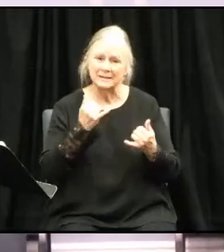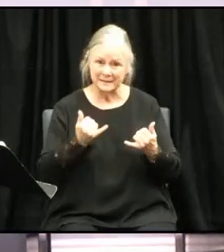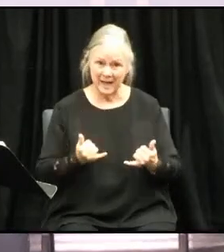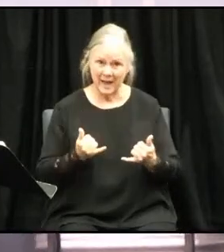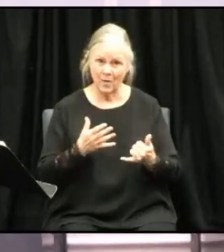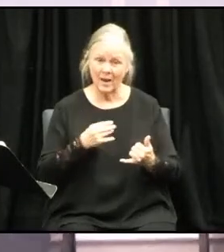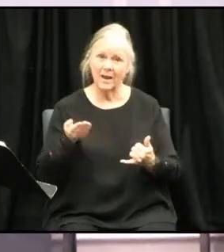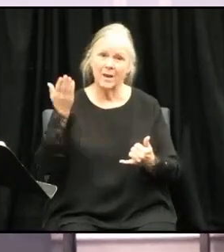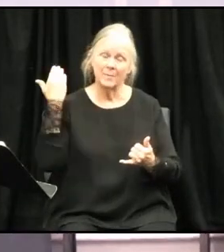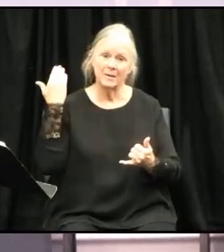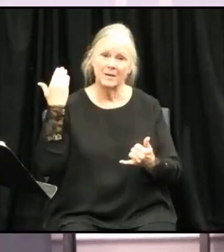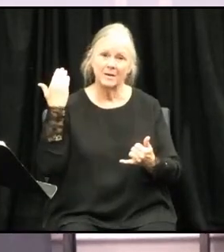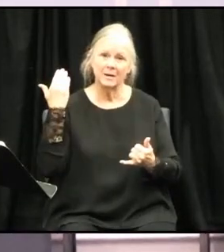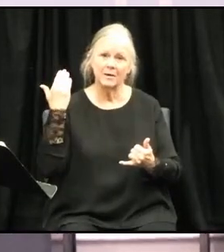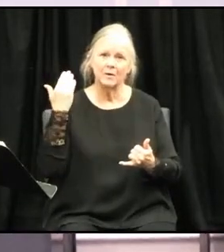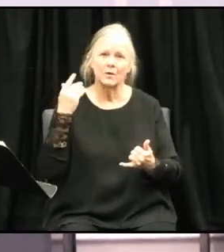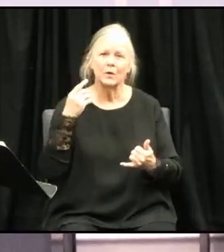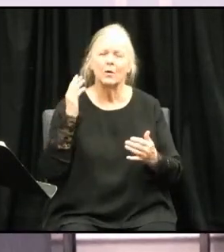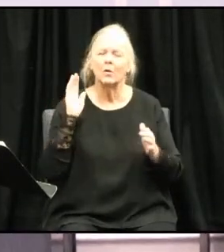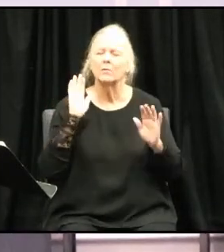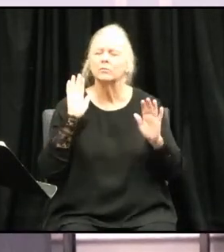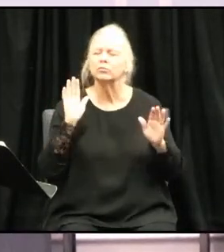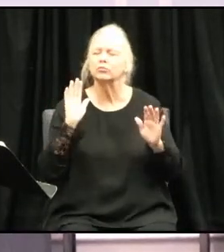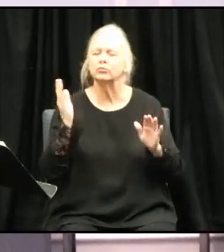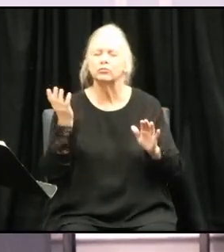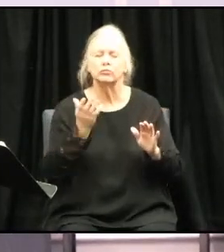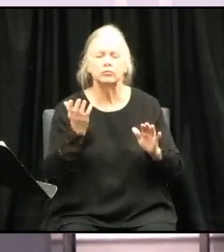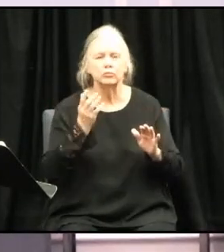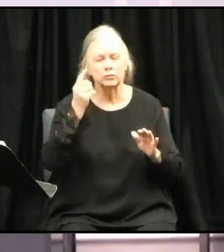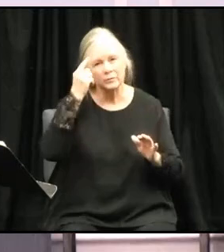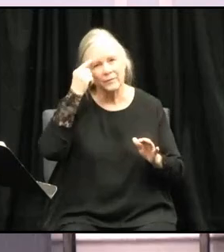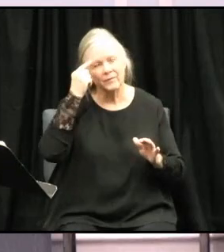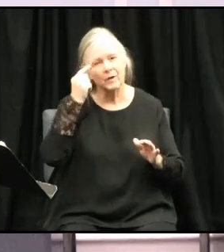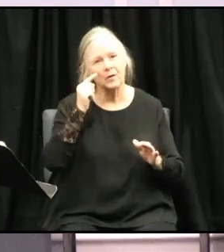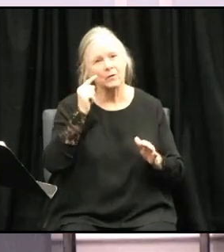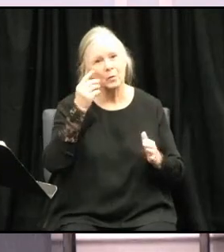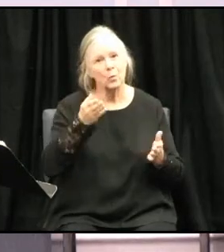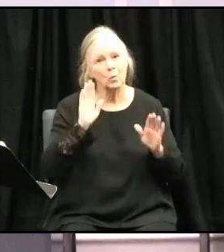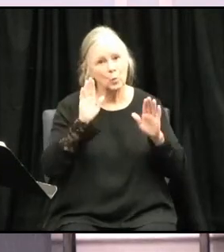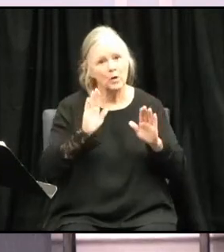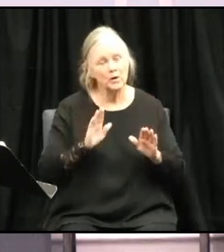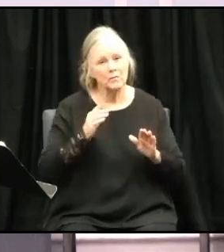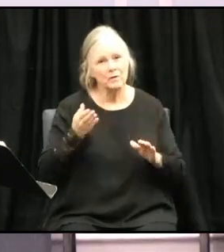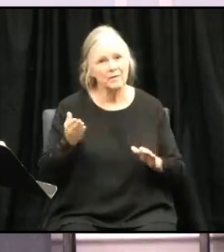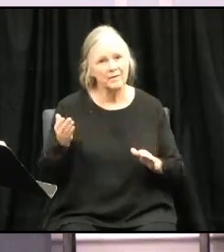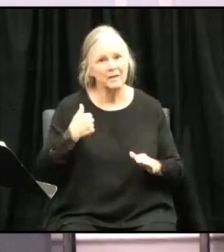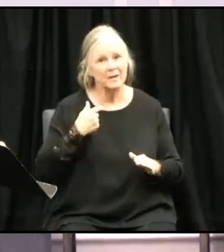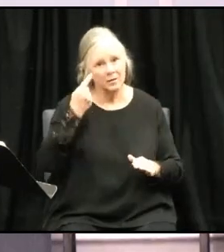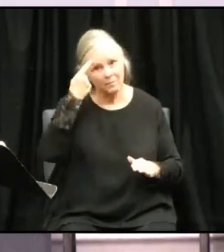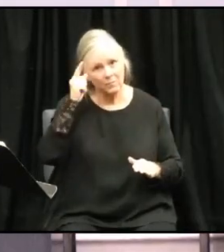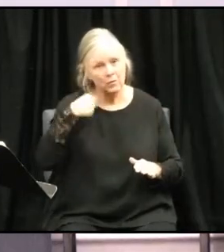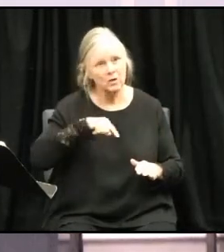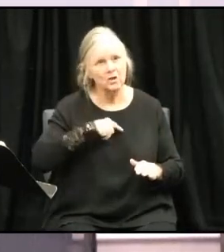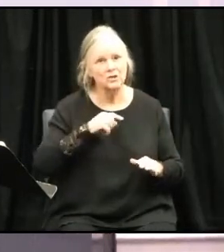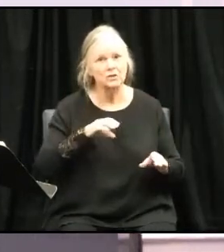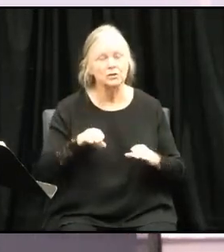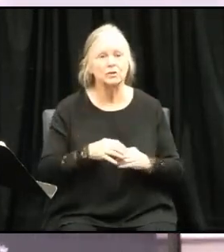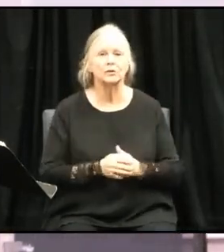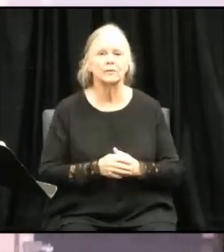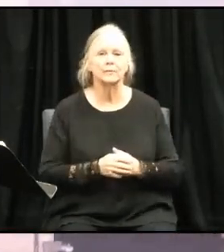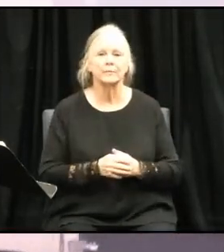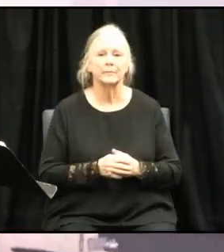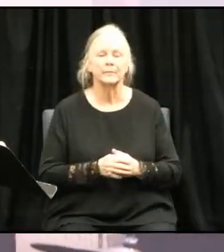What a thought. What a wonderful thing for us to do. Because here's what that does for us, according to